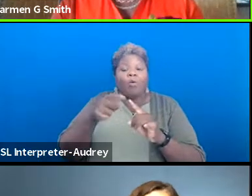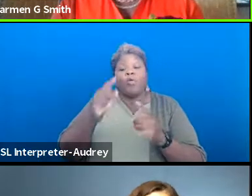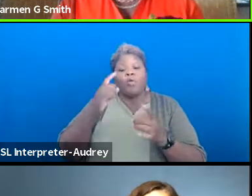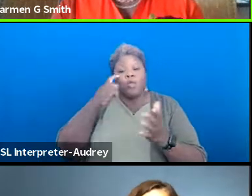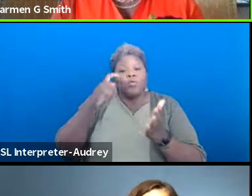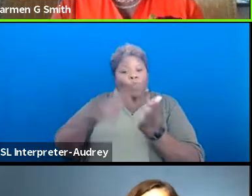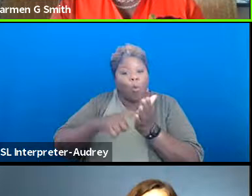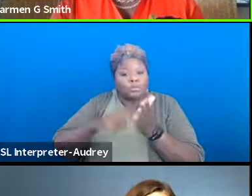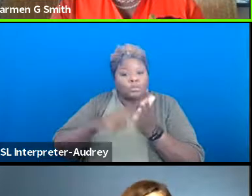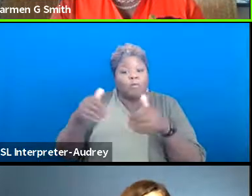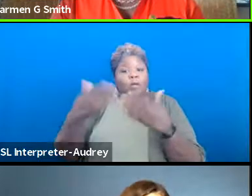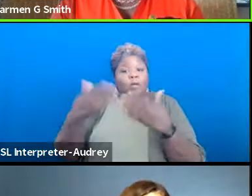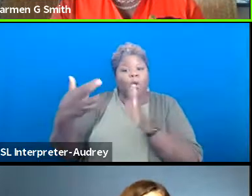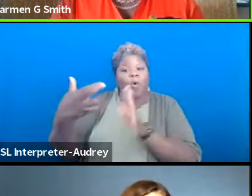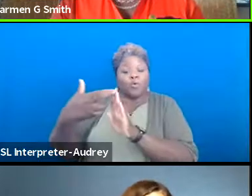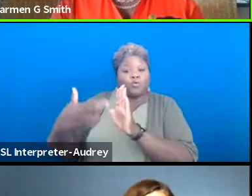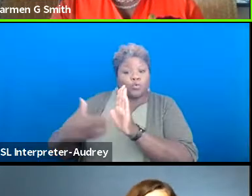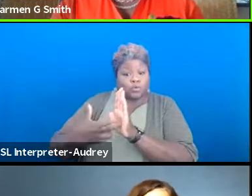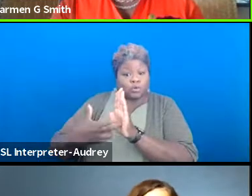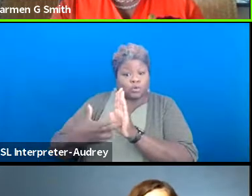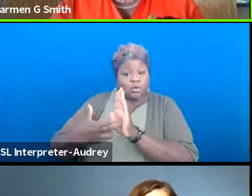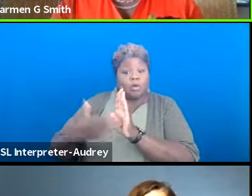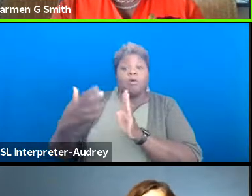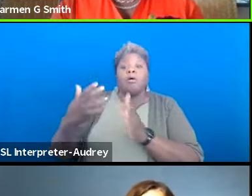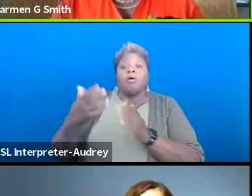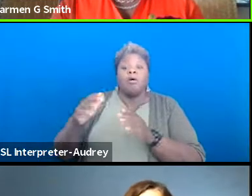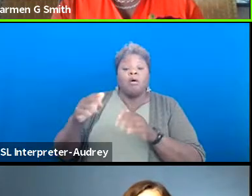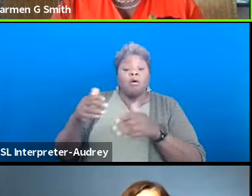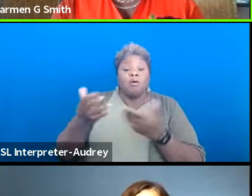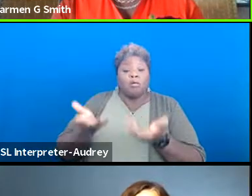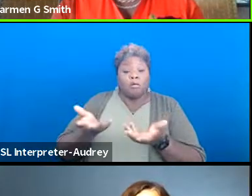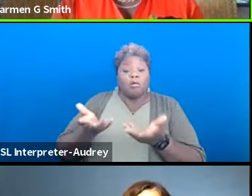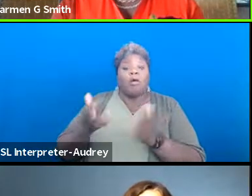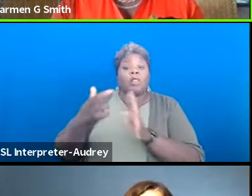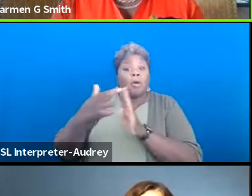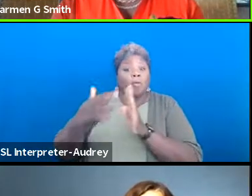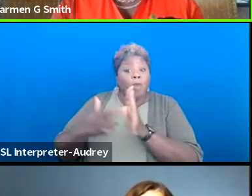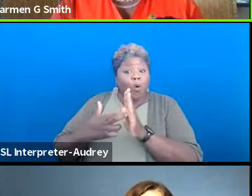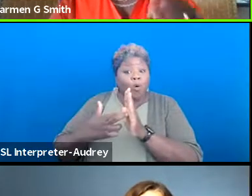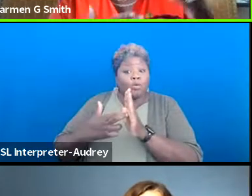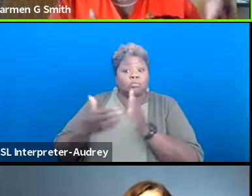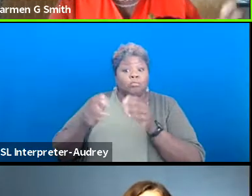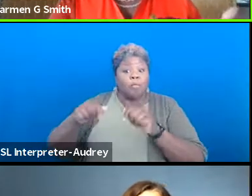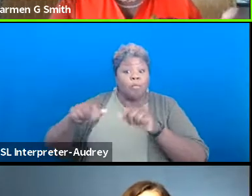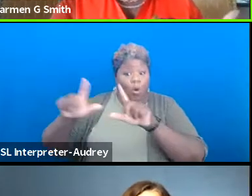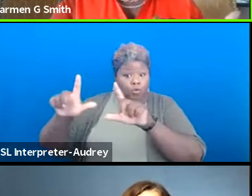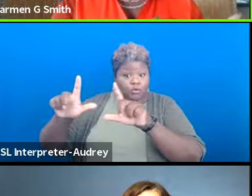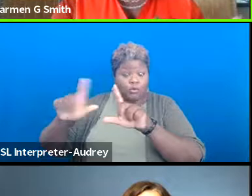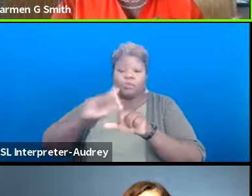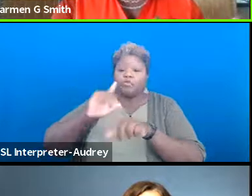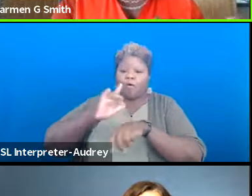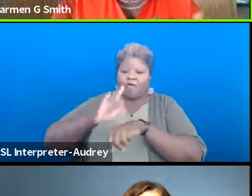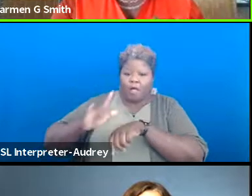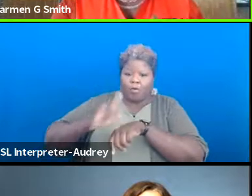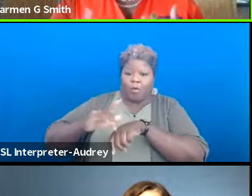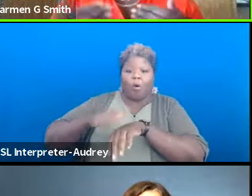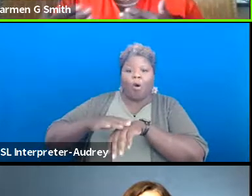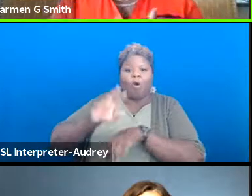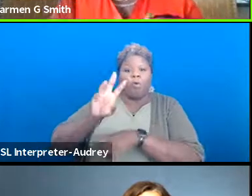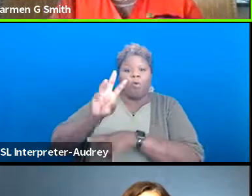rules. When the proposed rules are posted, we will make sure that they're available on our